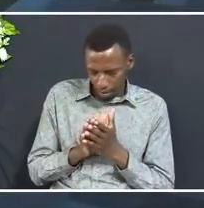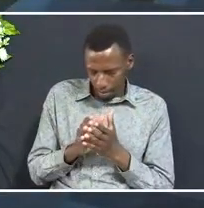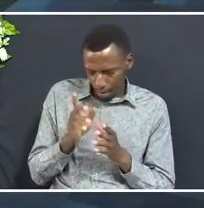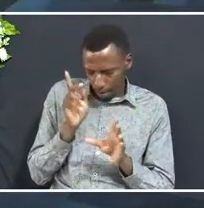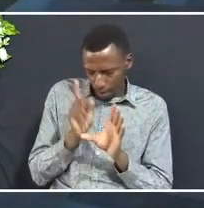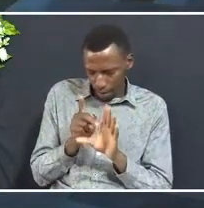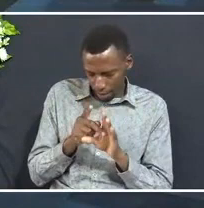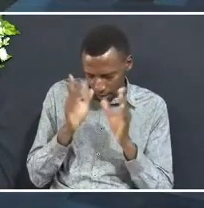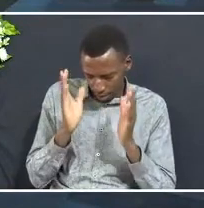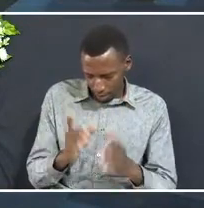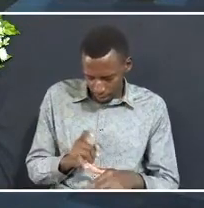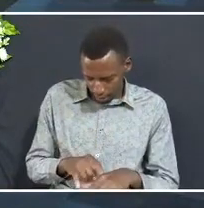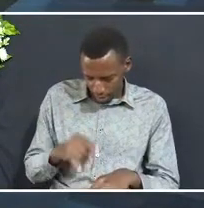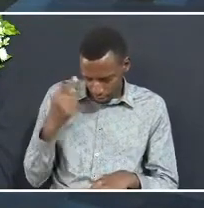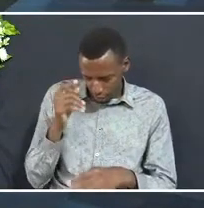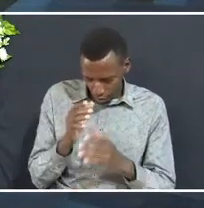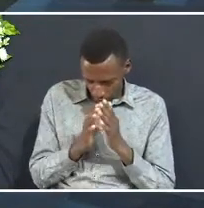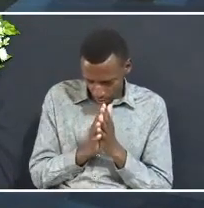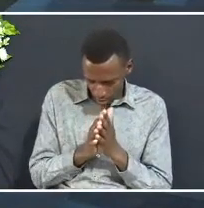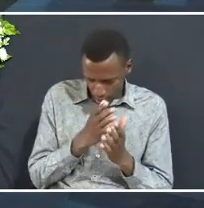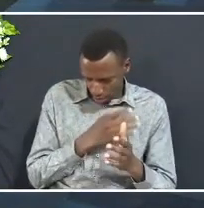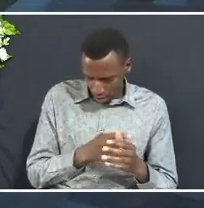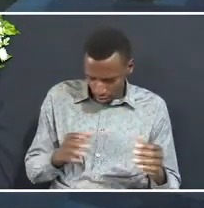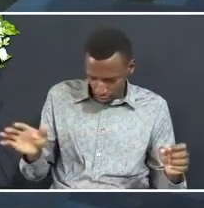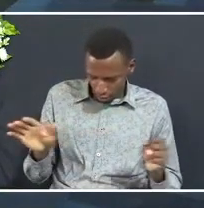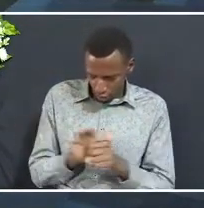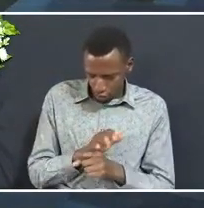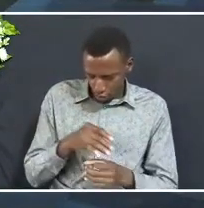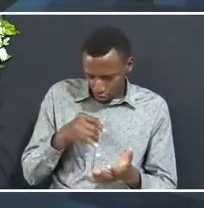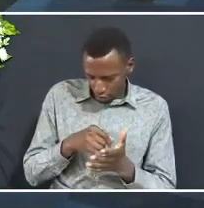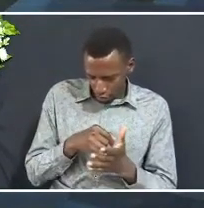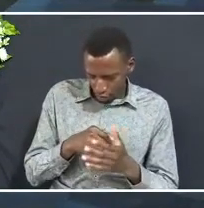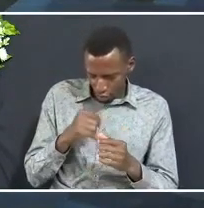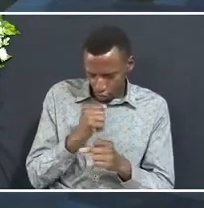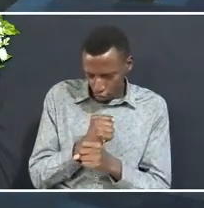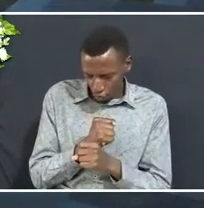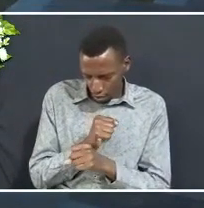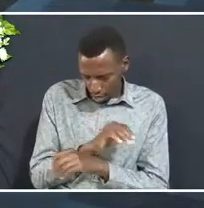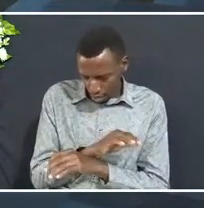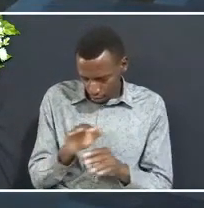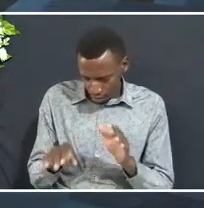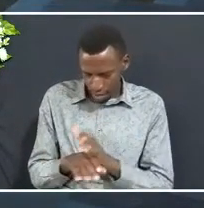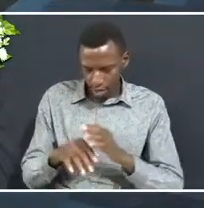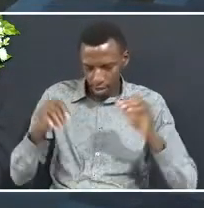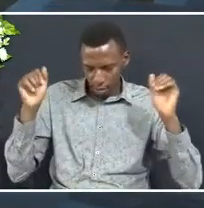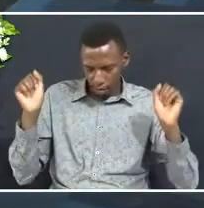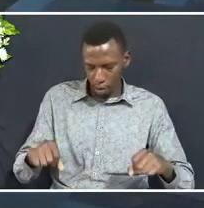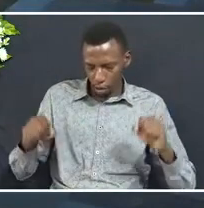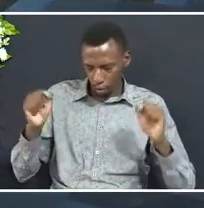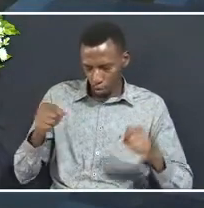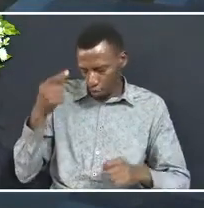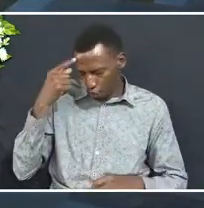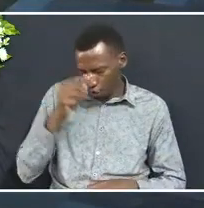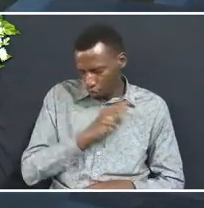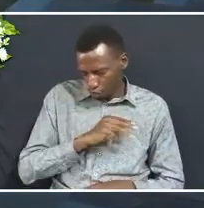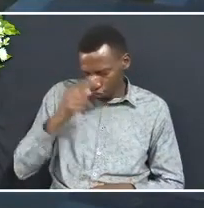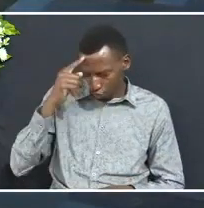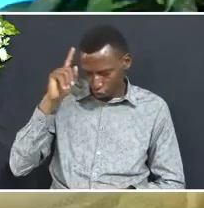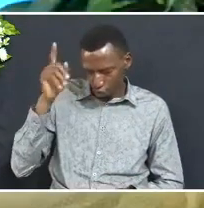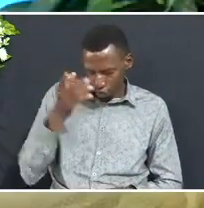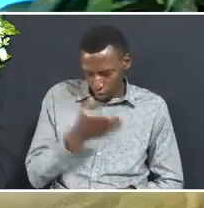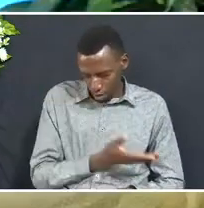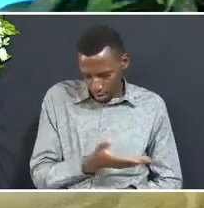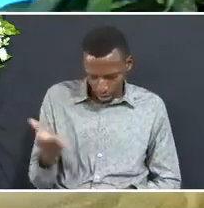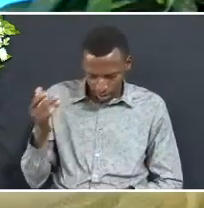in prayer and even in total involvement, that we can do everything possible to do mission for you in these last